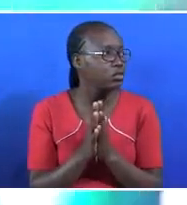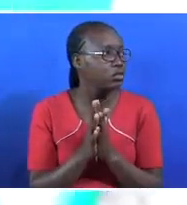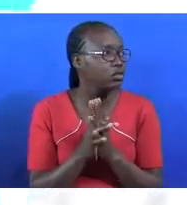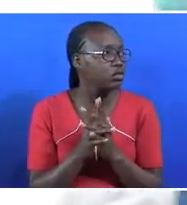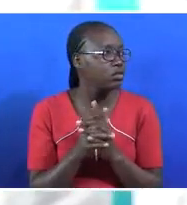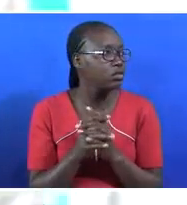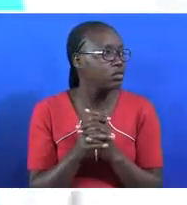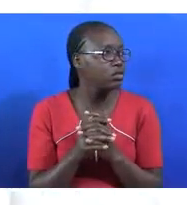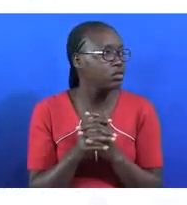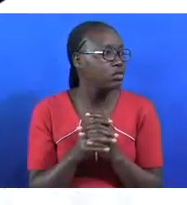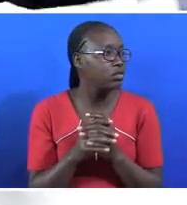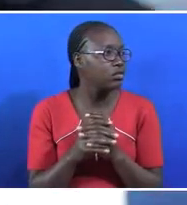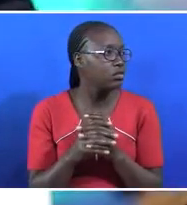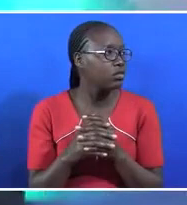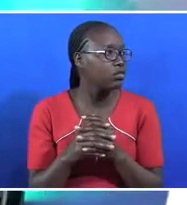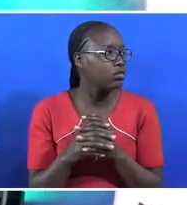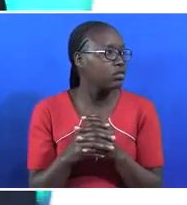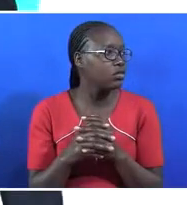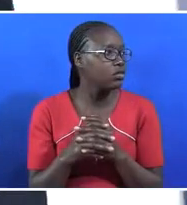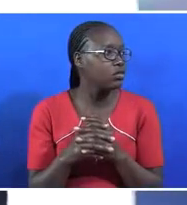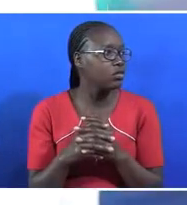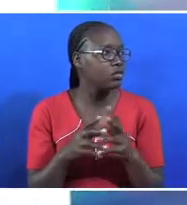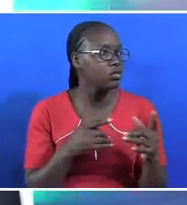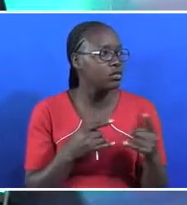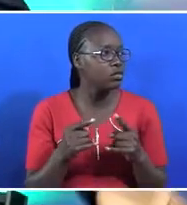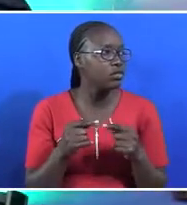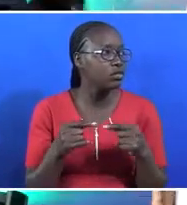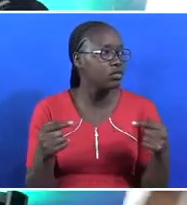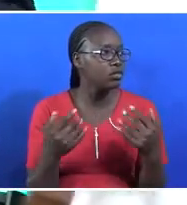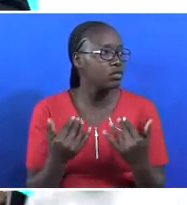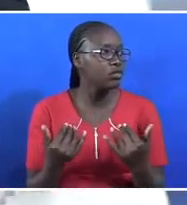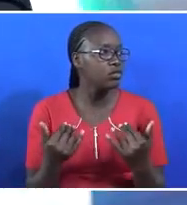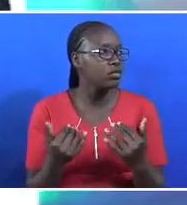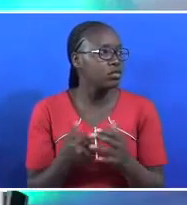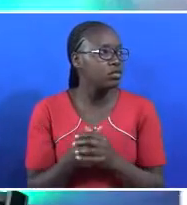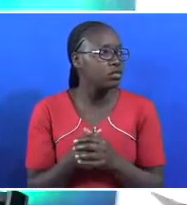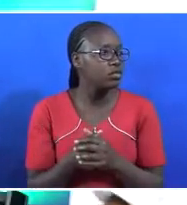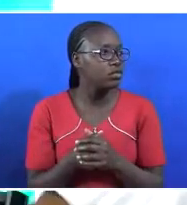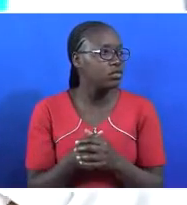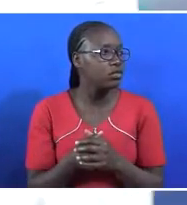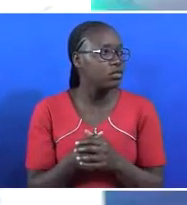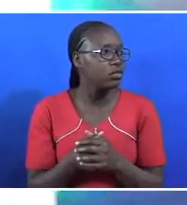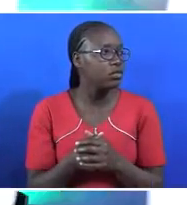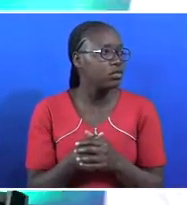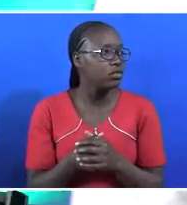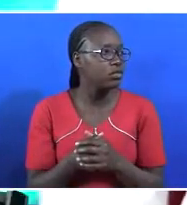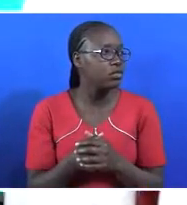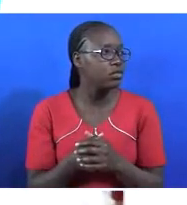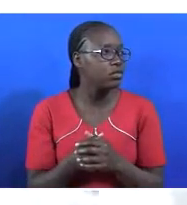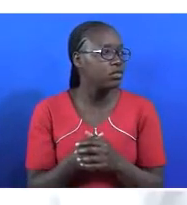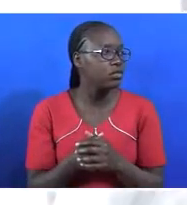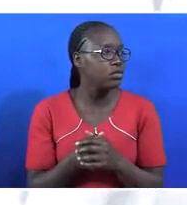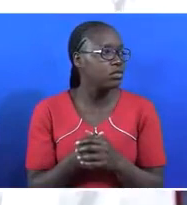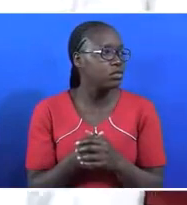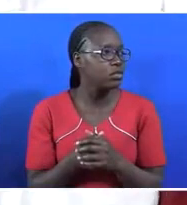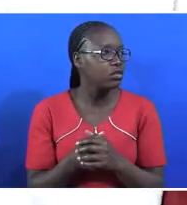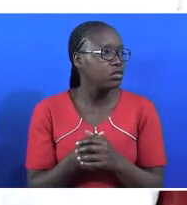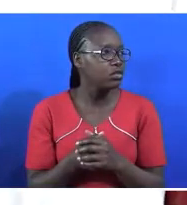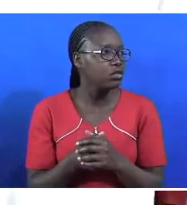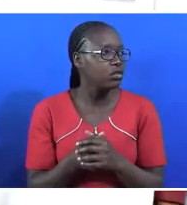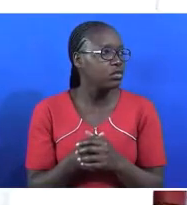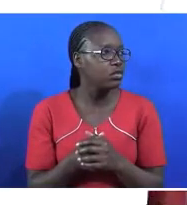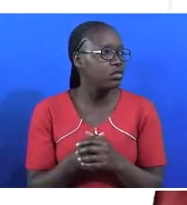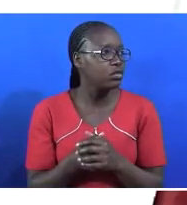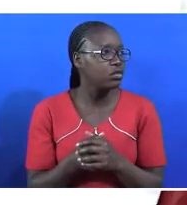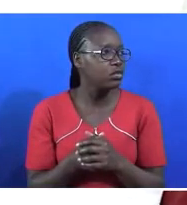praying, because we are wrestling with the enemy now. I want someone to come to Jesus so that we can commit them to the Lord. Is